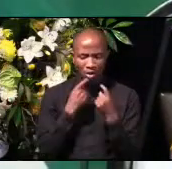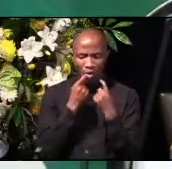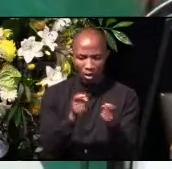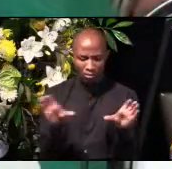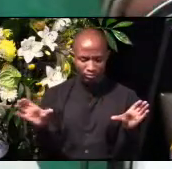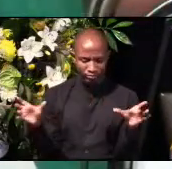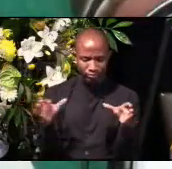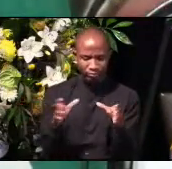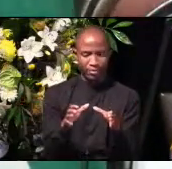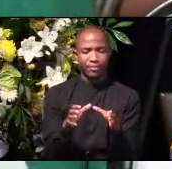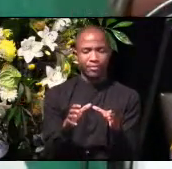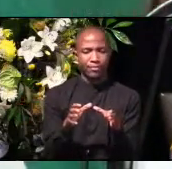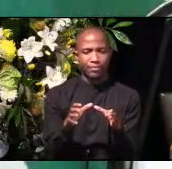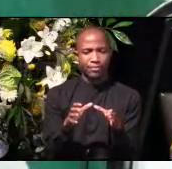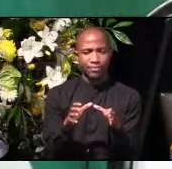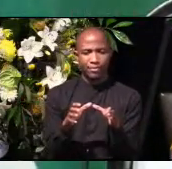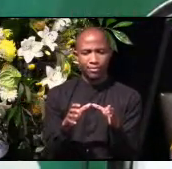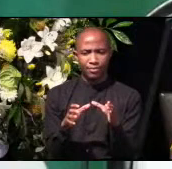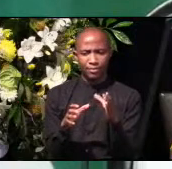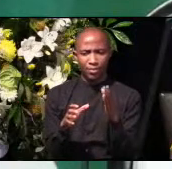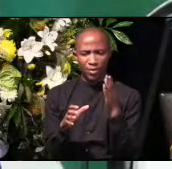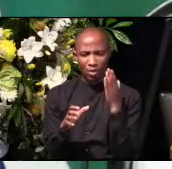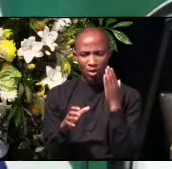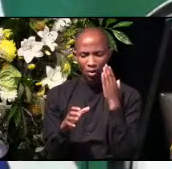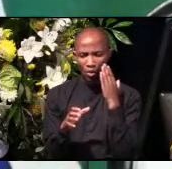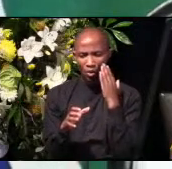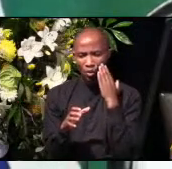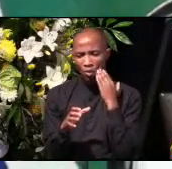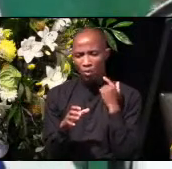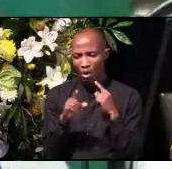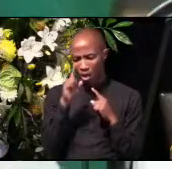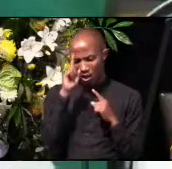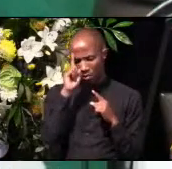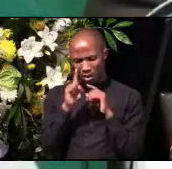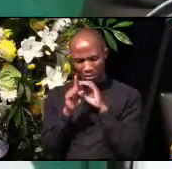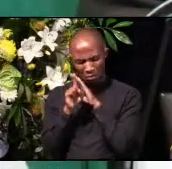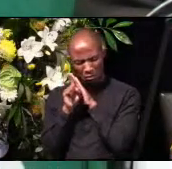and no apartheid Force could stop them